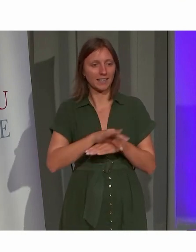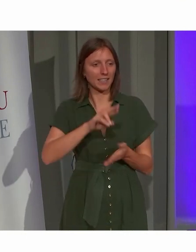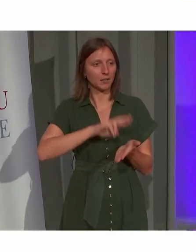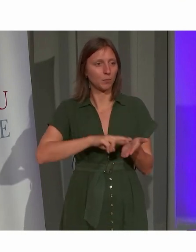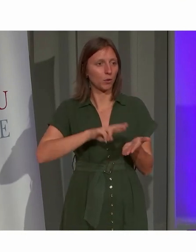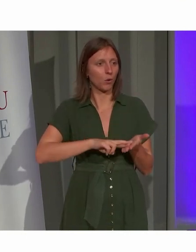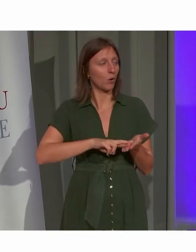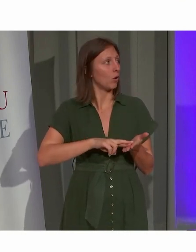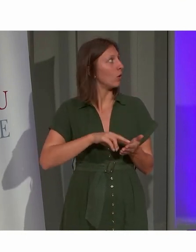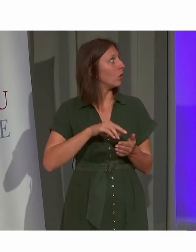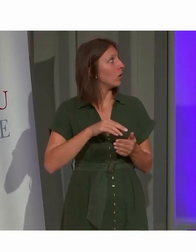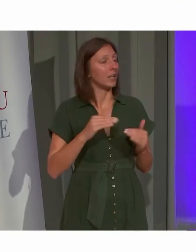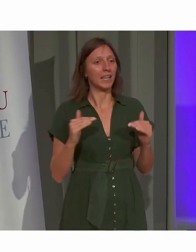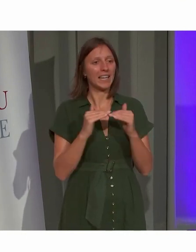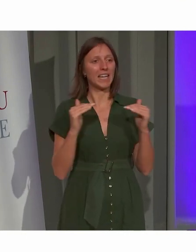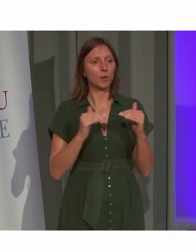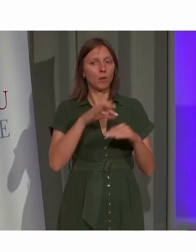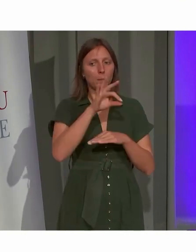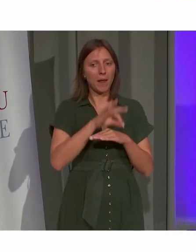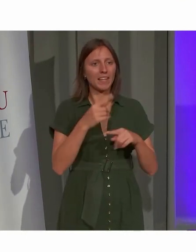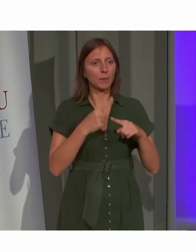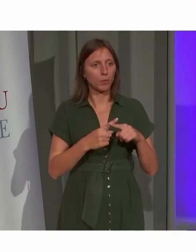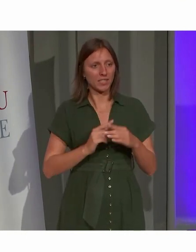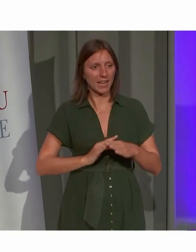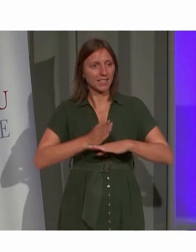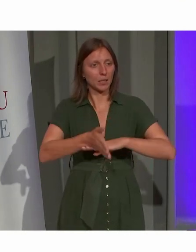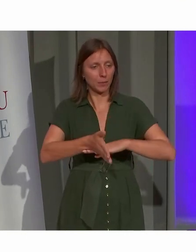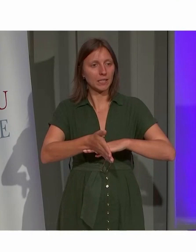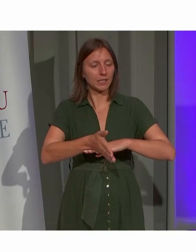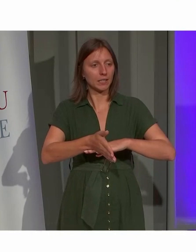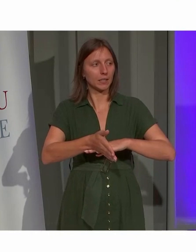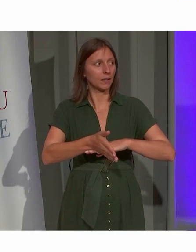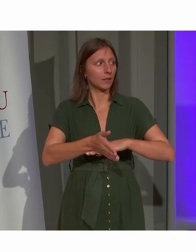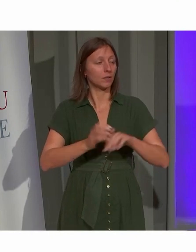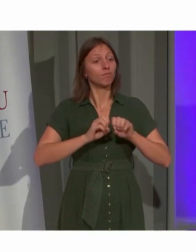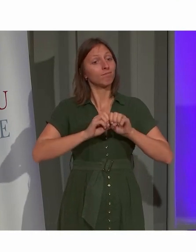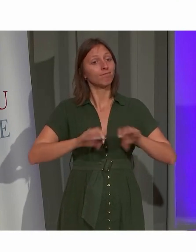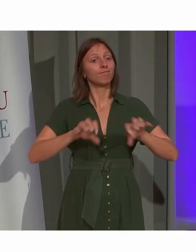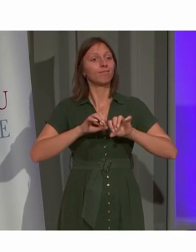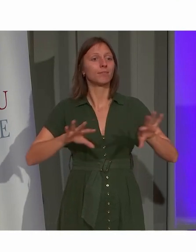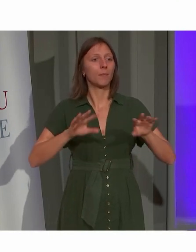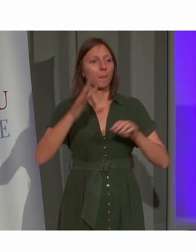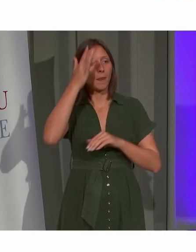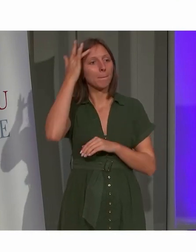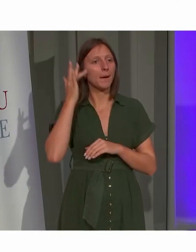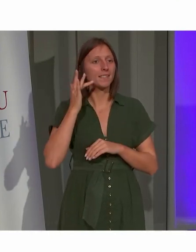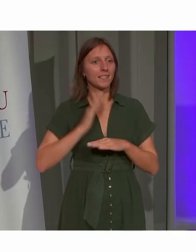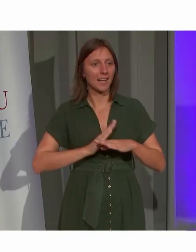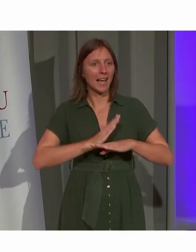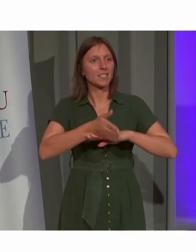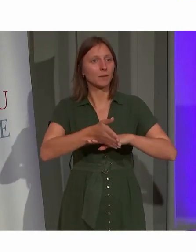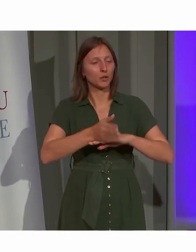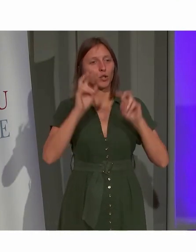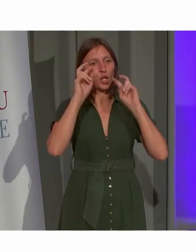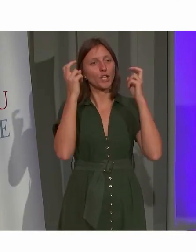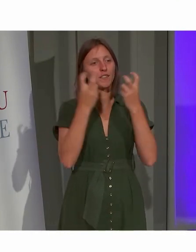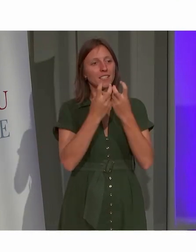Spanish Architect Bureau Equal Planning, Building and Accessibility. He teaches at the